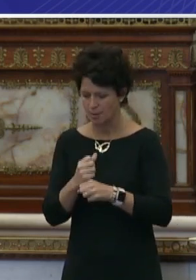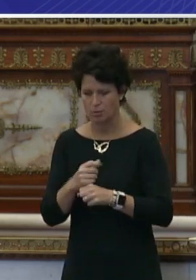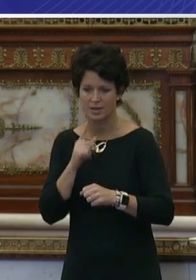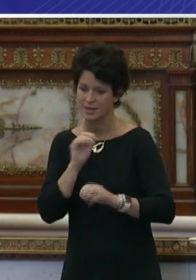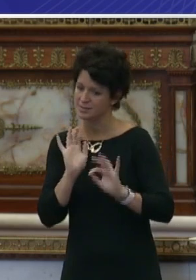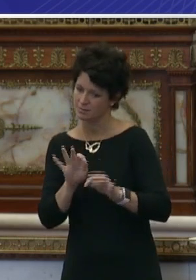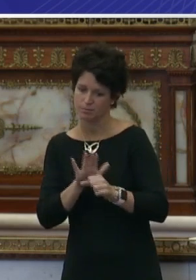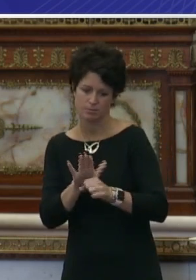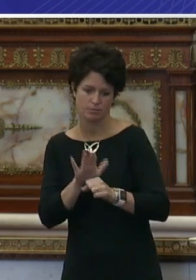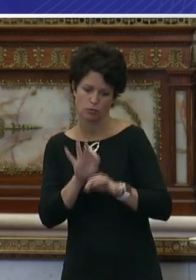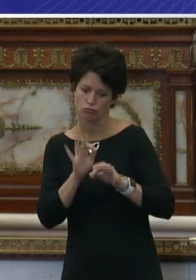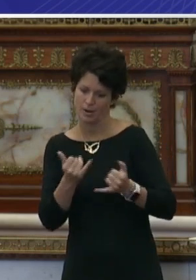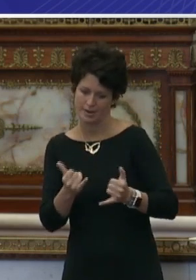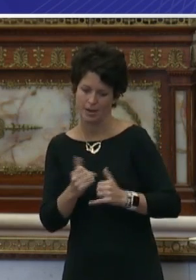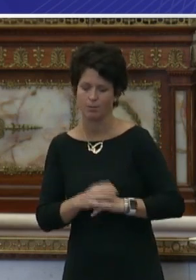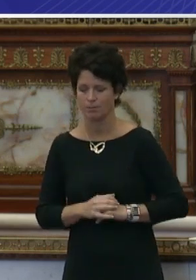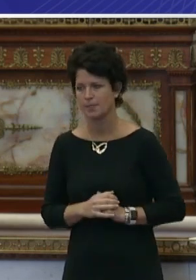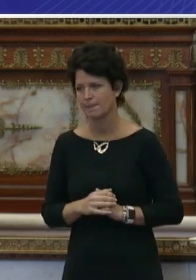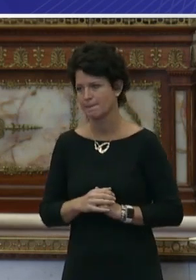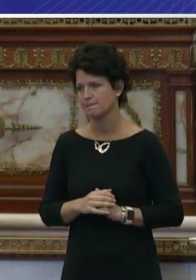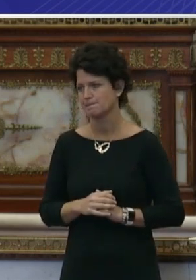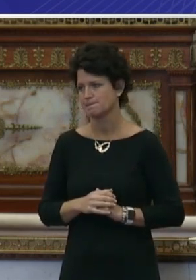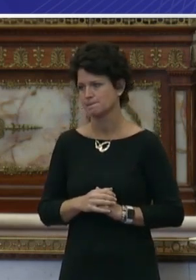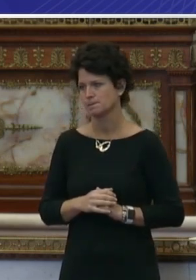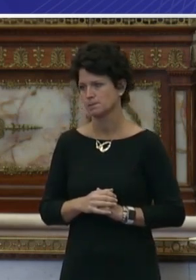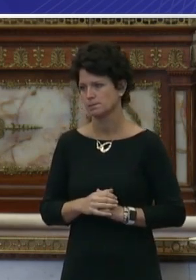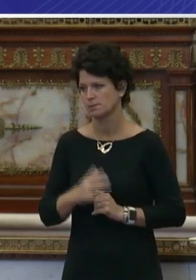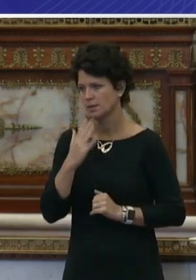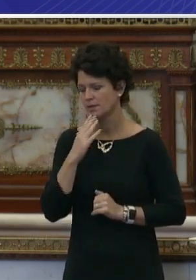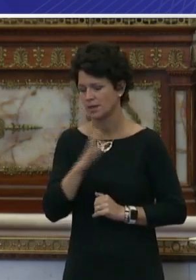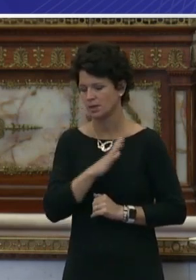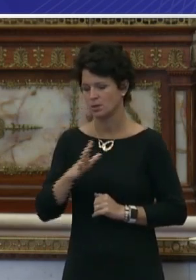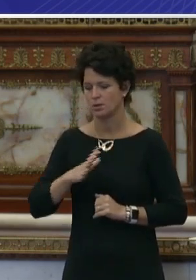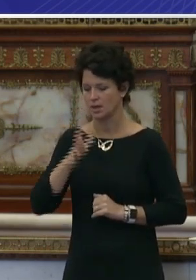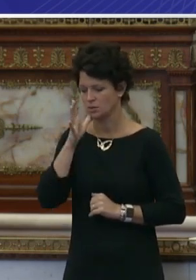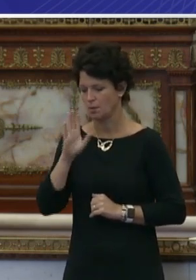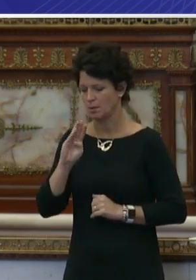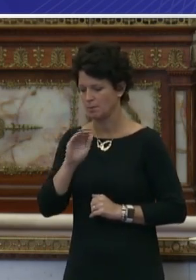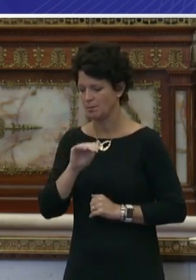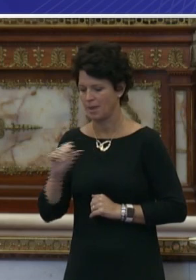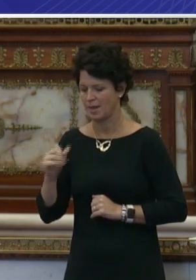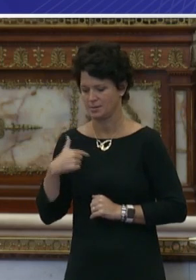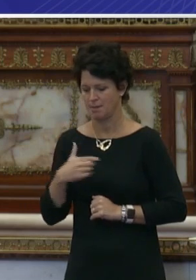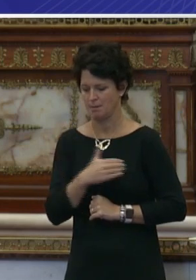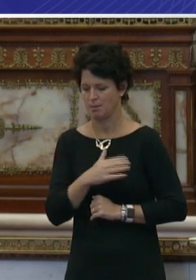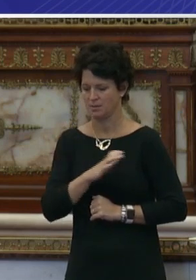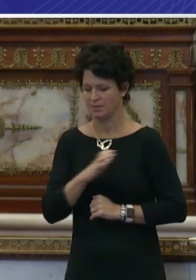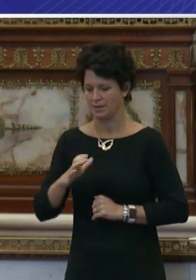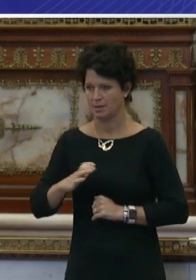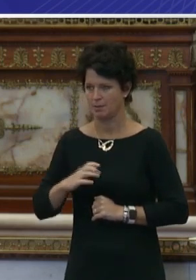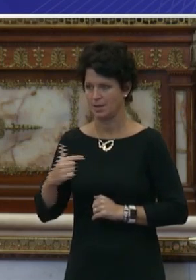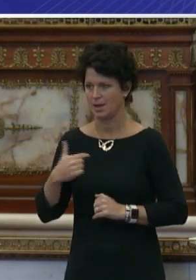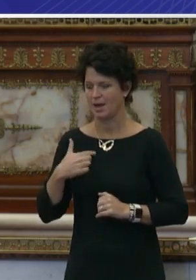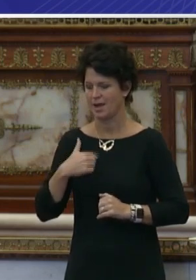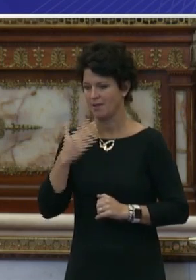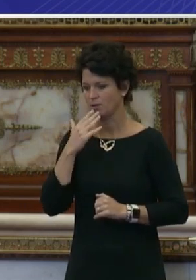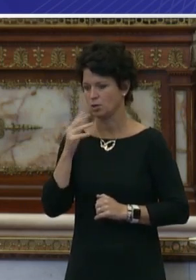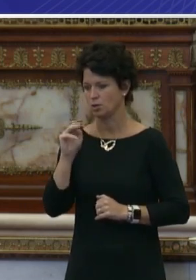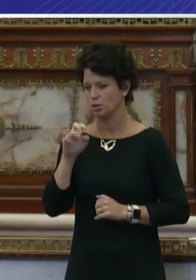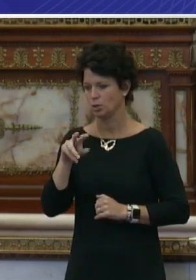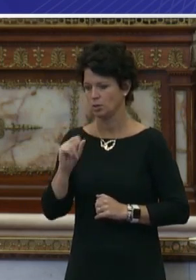be sufficient at this point, I think. Thank you, Councilwoman Bass, and members of the committee. I have good